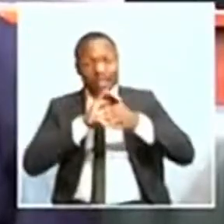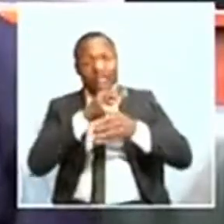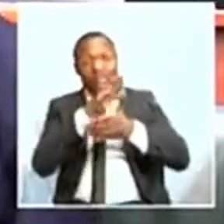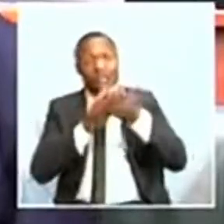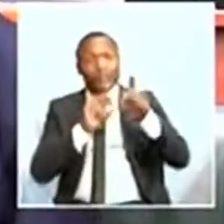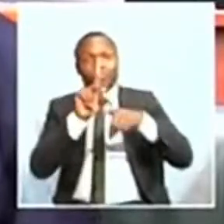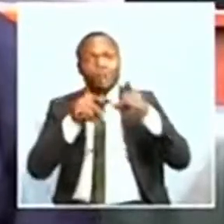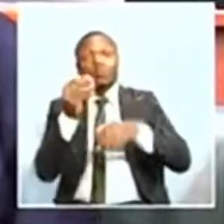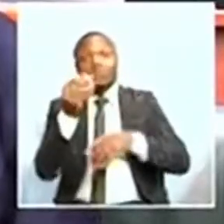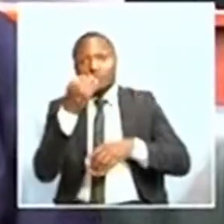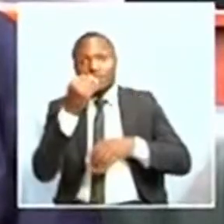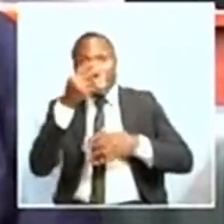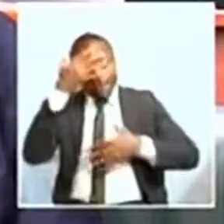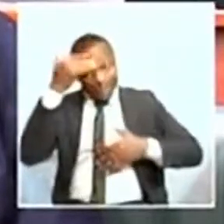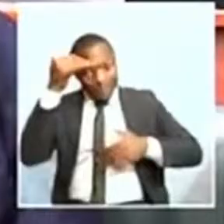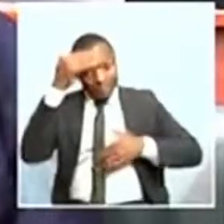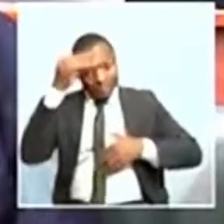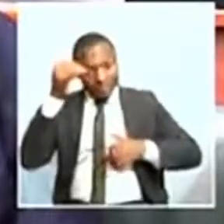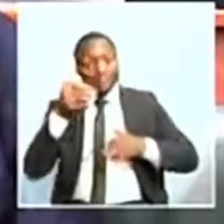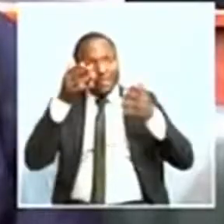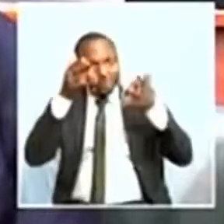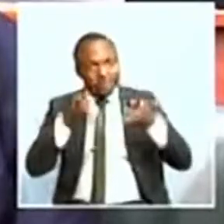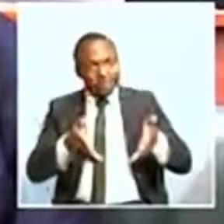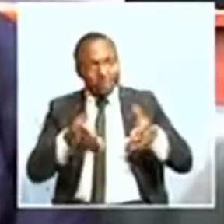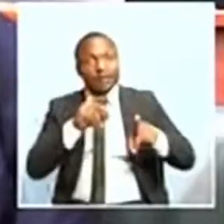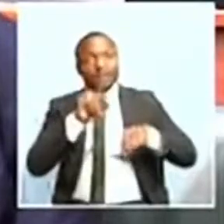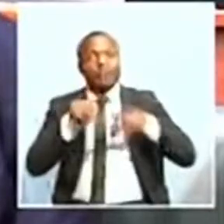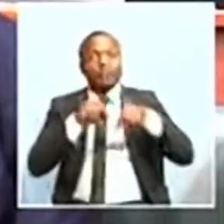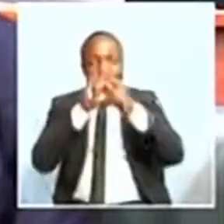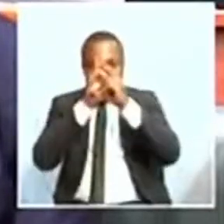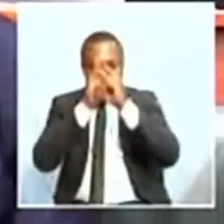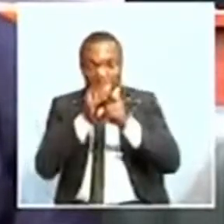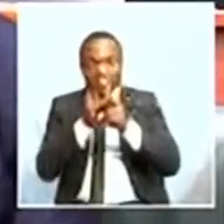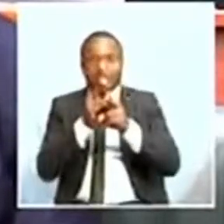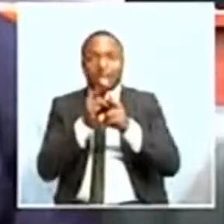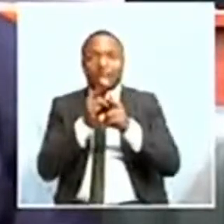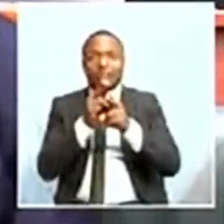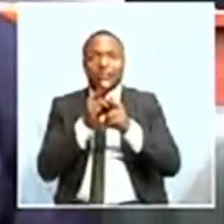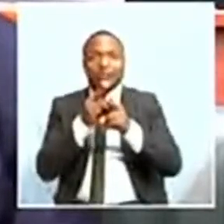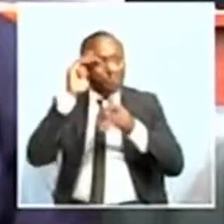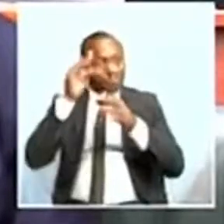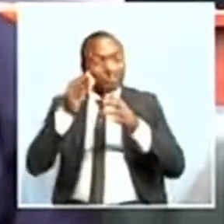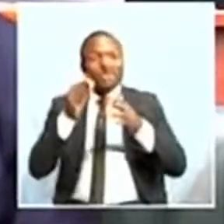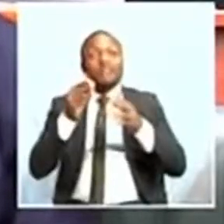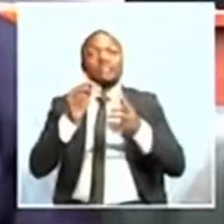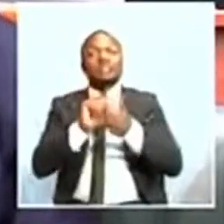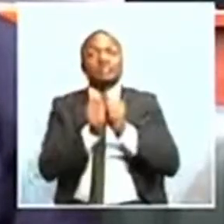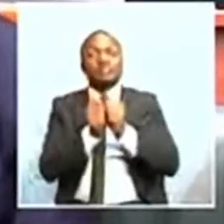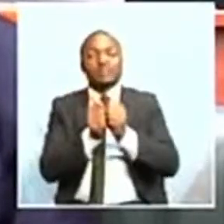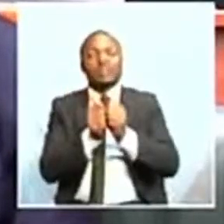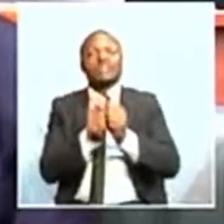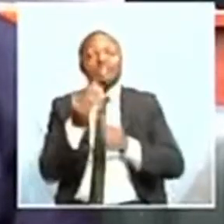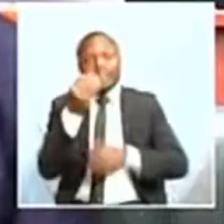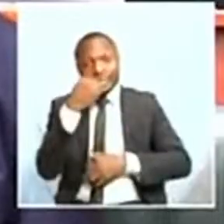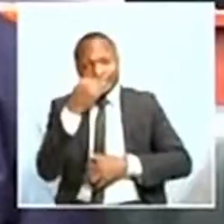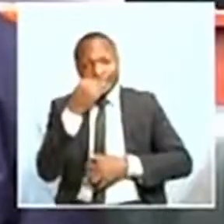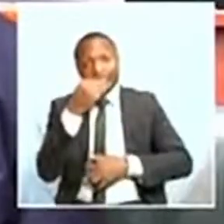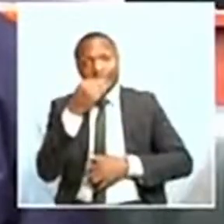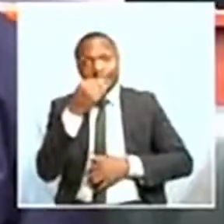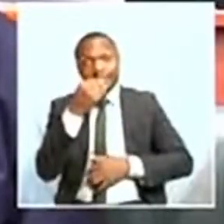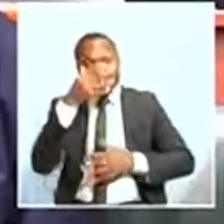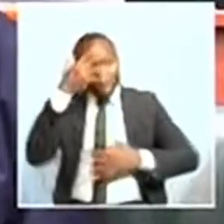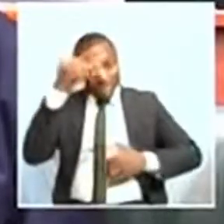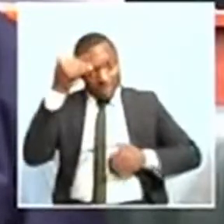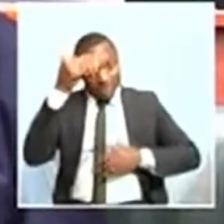monkeys. I'm sure even in here, people like Honorable Elvis in Kandu, they consume monkeys. So, Minister,